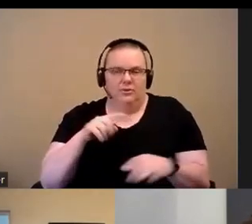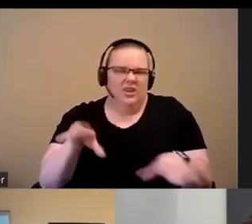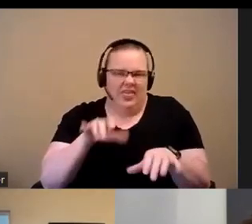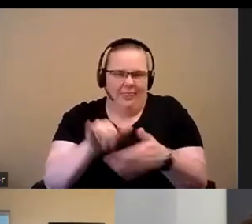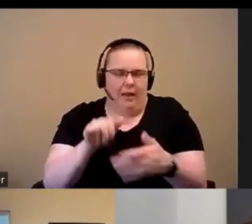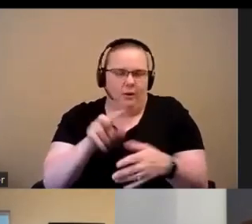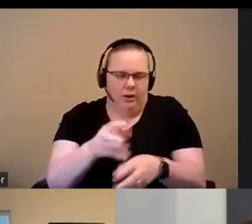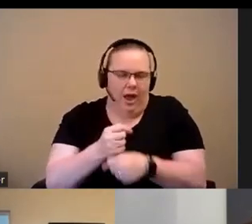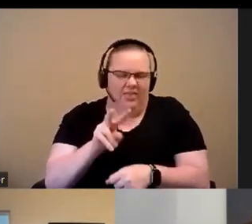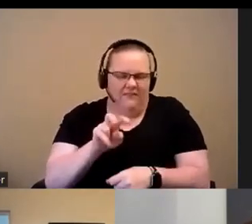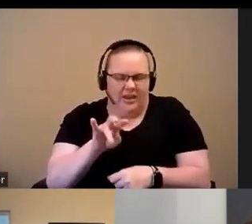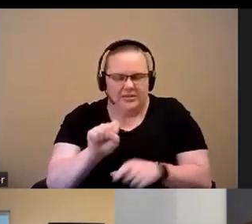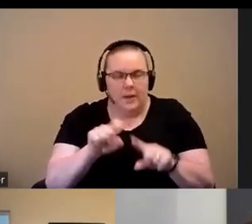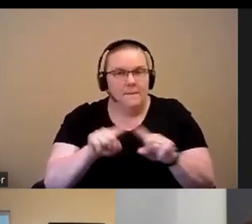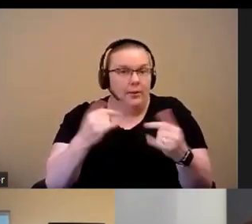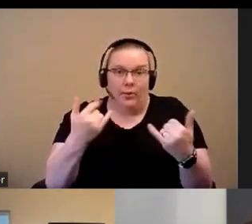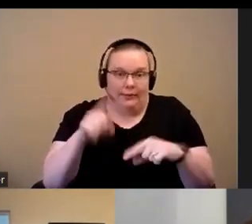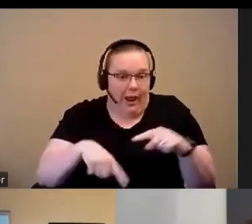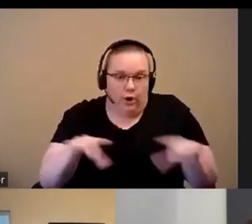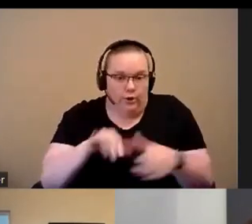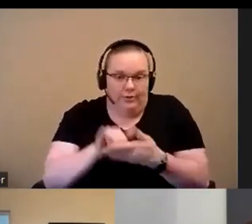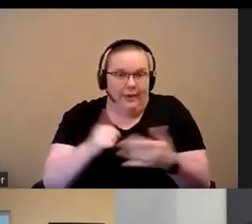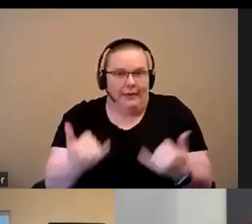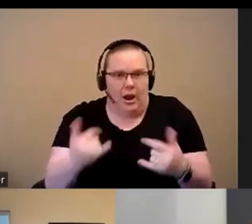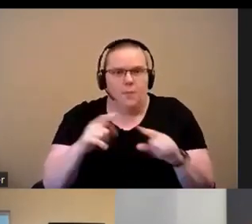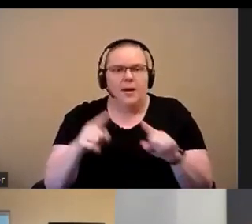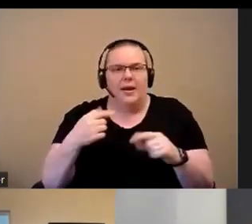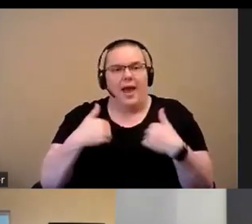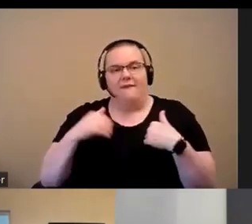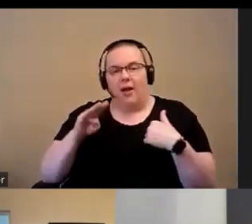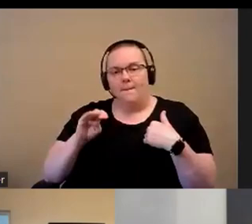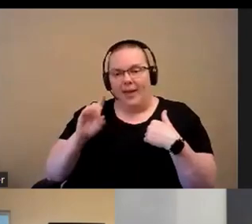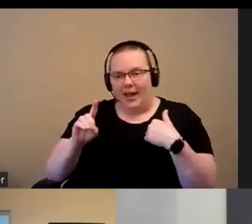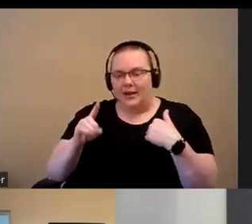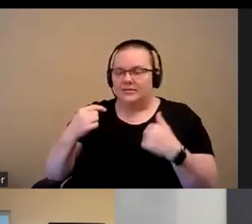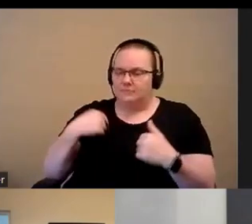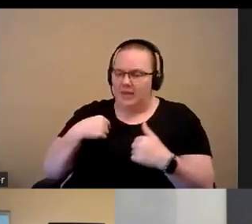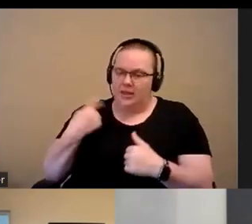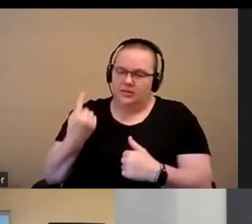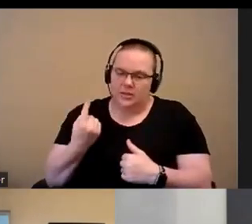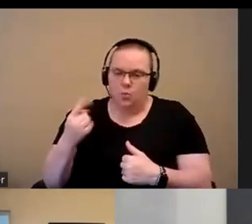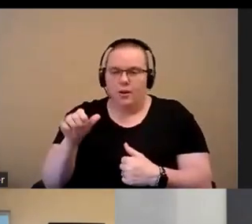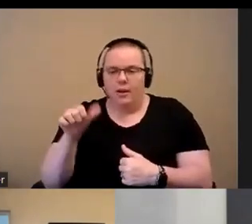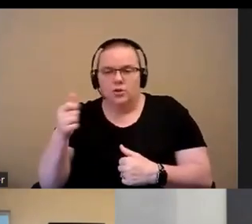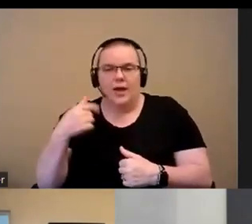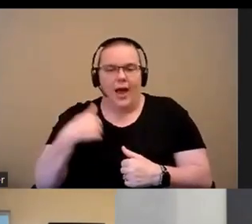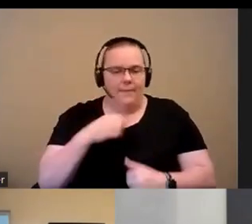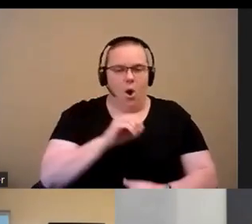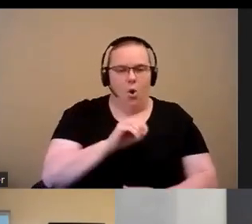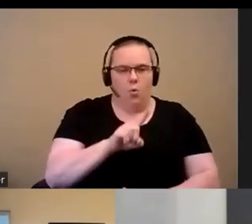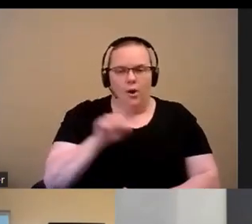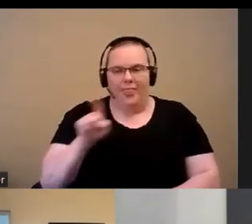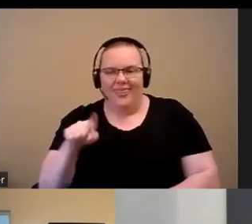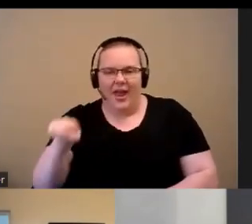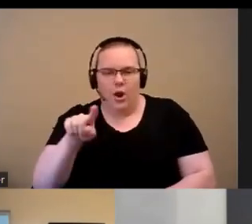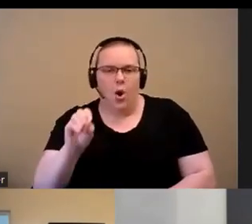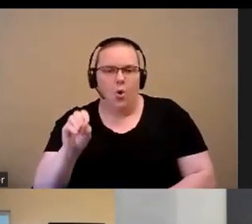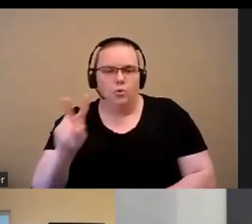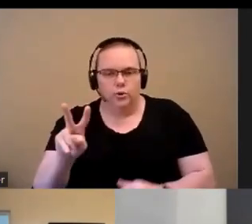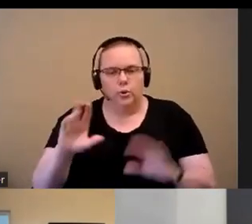last time. I say we because it's me. I have a band. It's me and someone else. I'm in the O1, they're in the O2